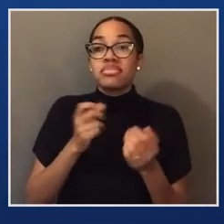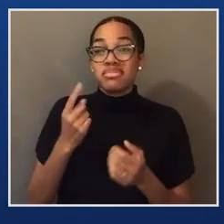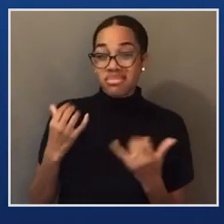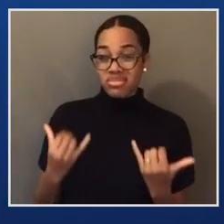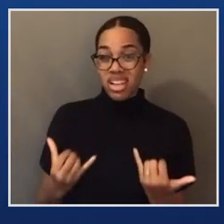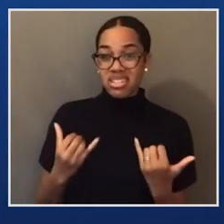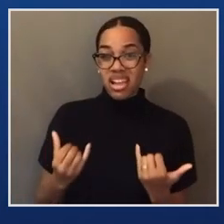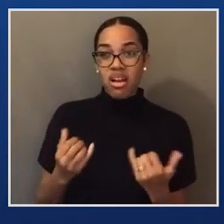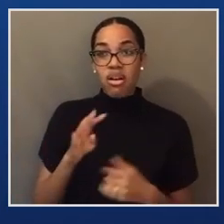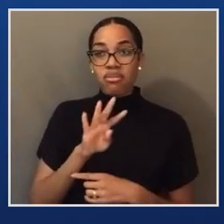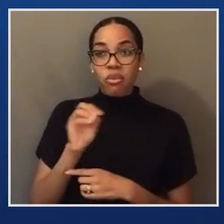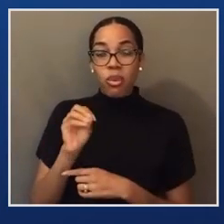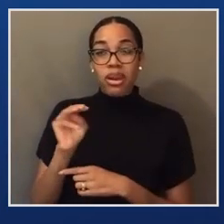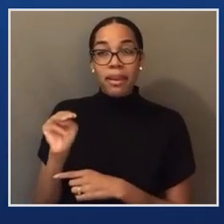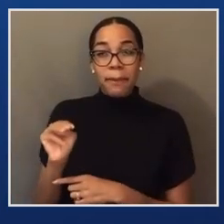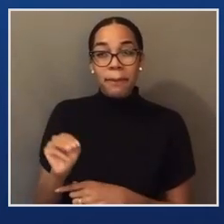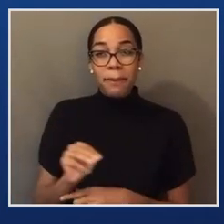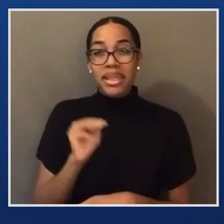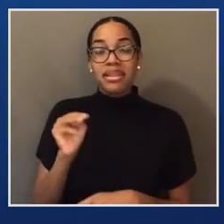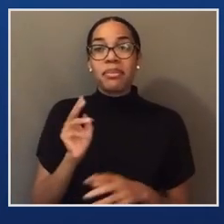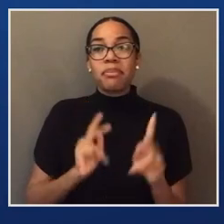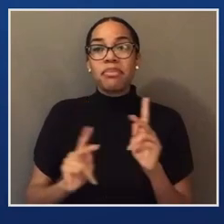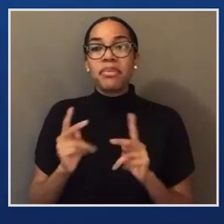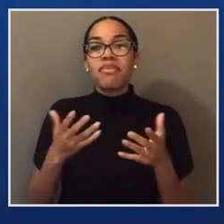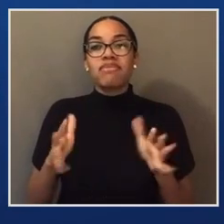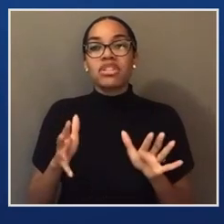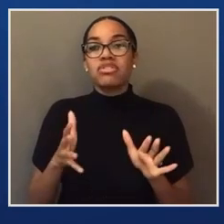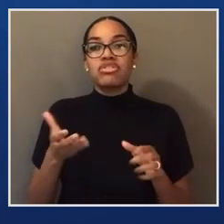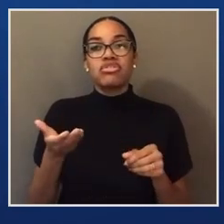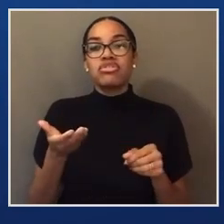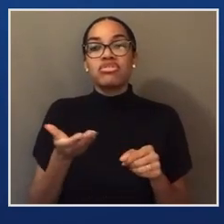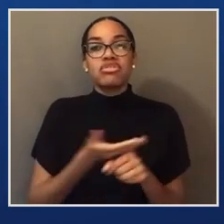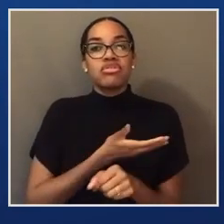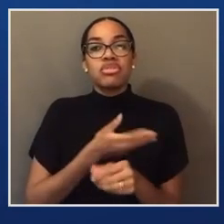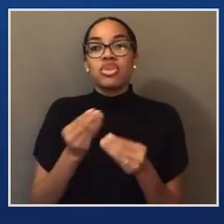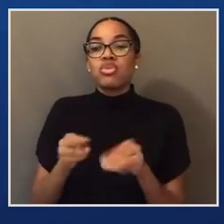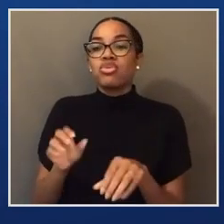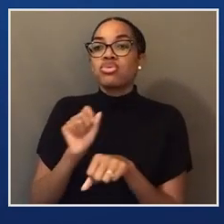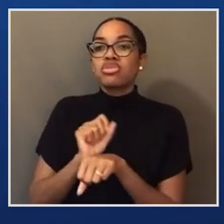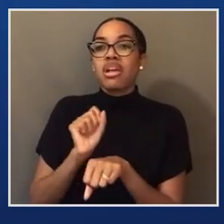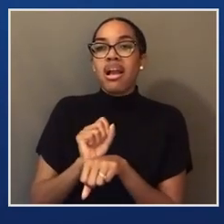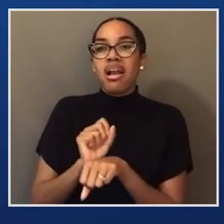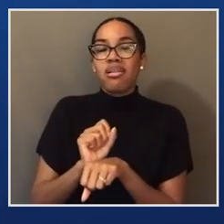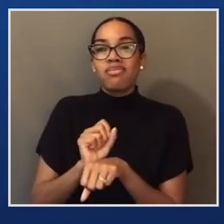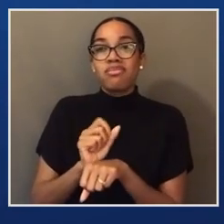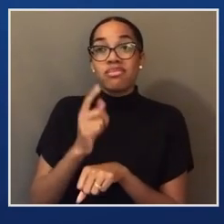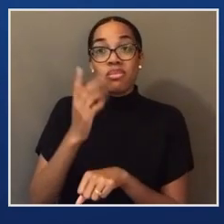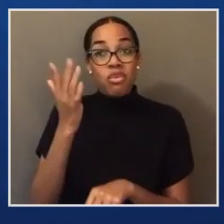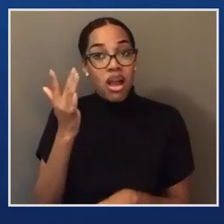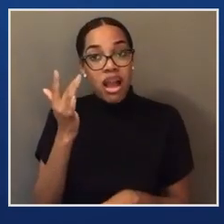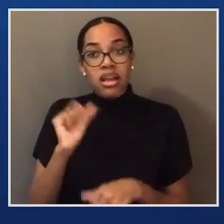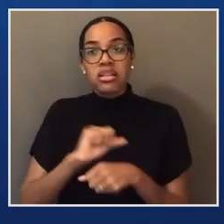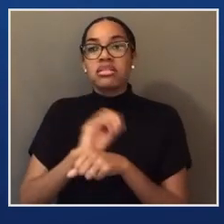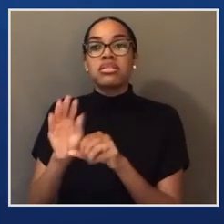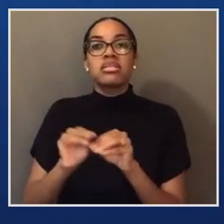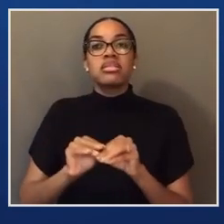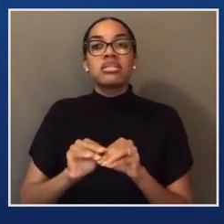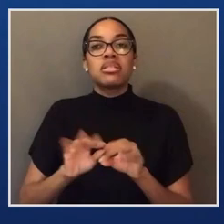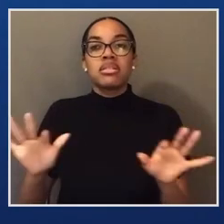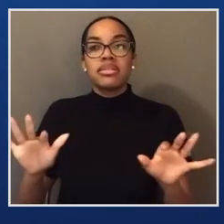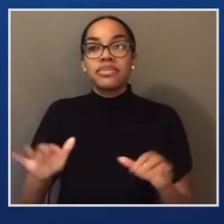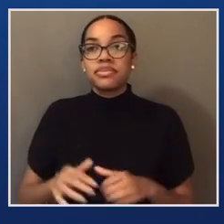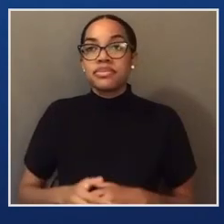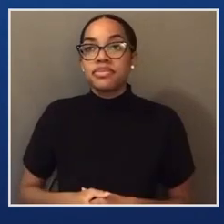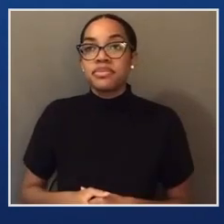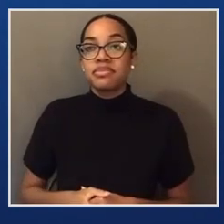I would love to say if the pandemic wasn't here, that wouldn't be the case. That would be great, but one person loses a